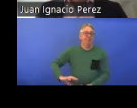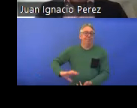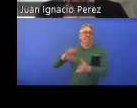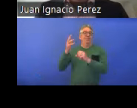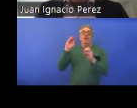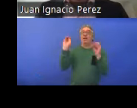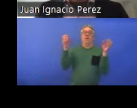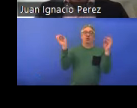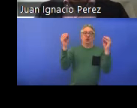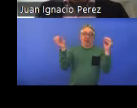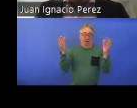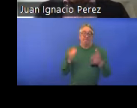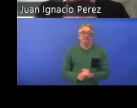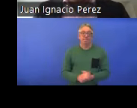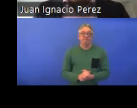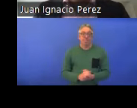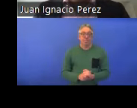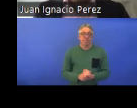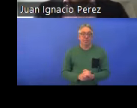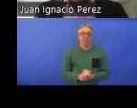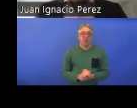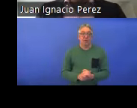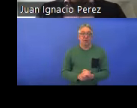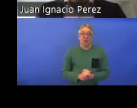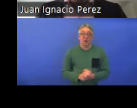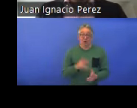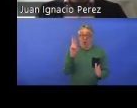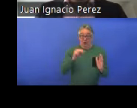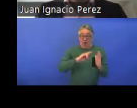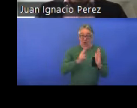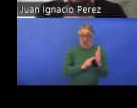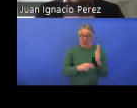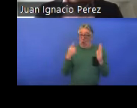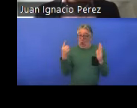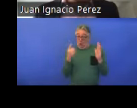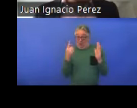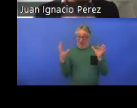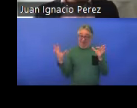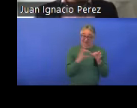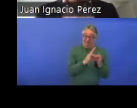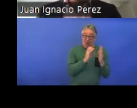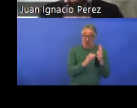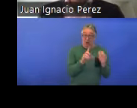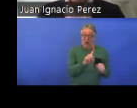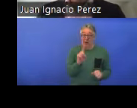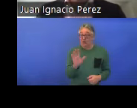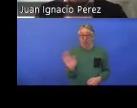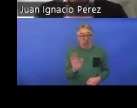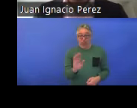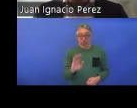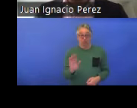But of course, this is not the only place that we can find. We can also find